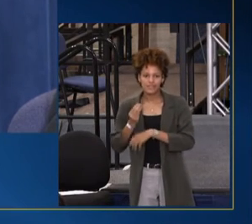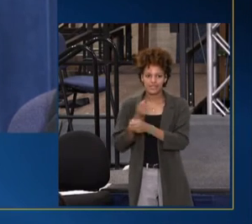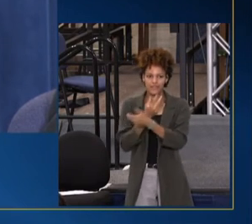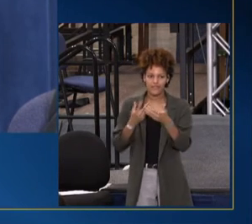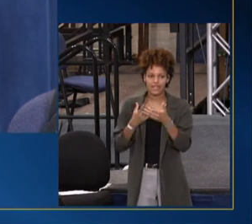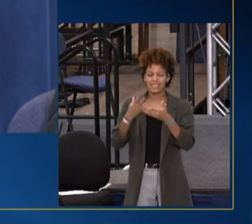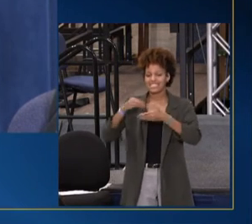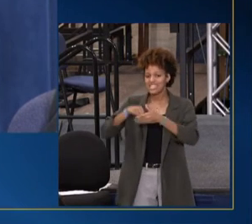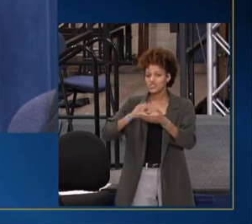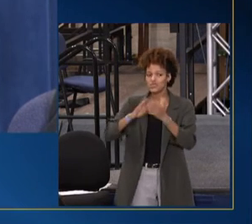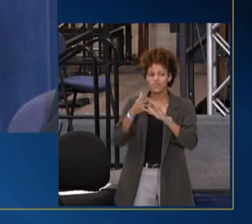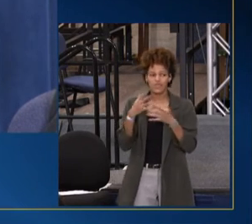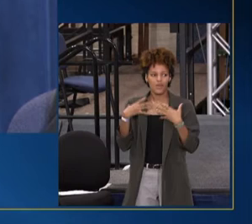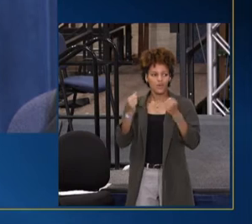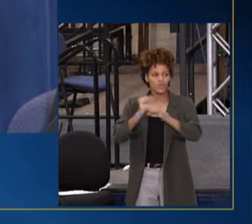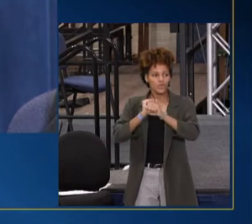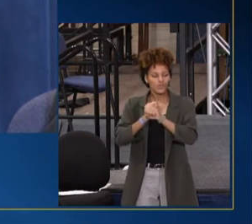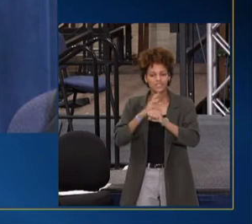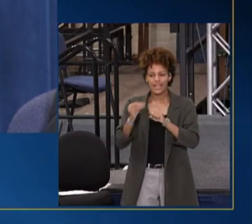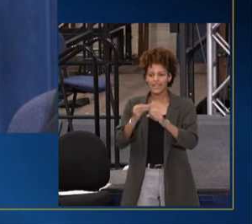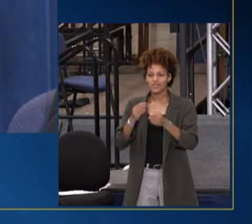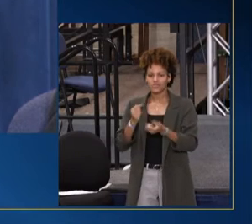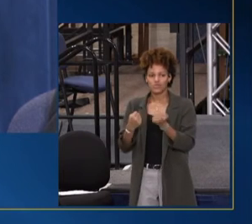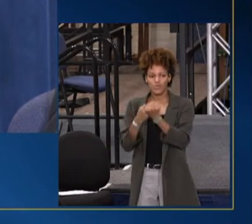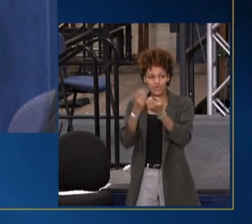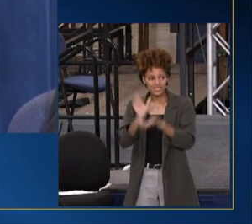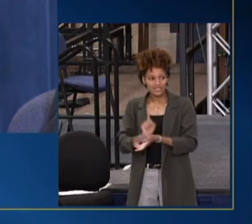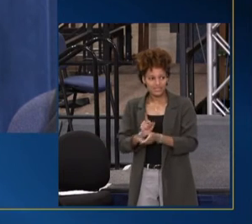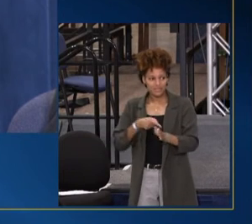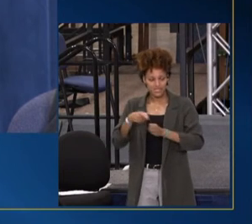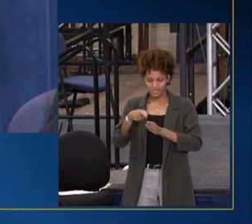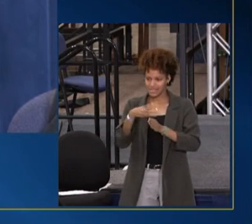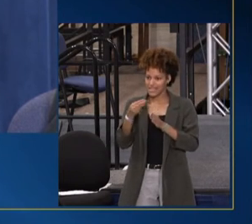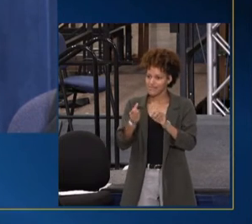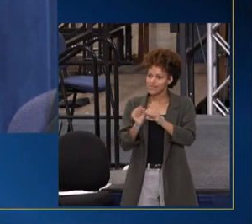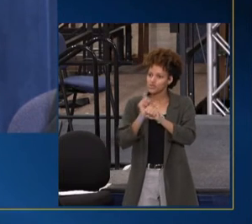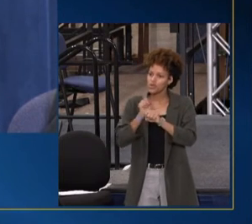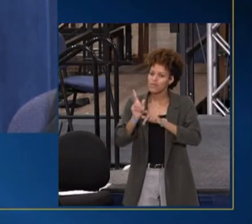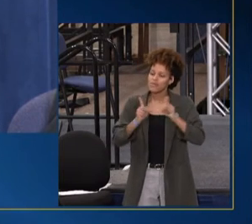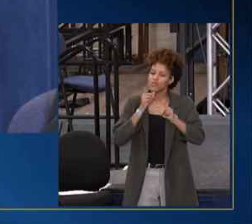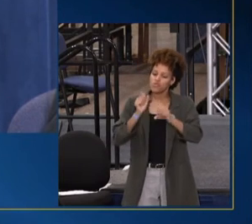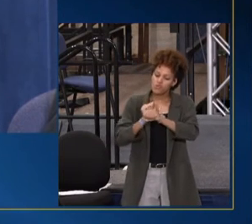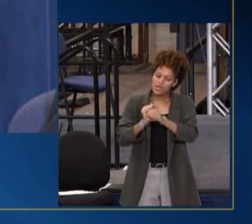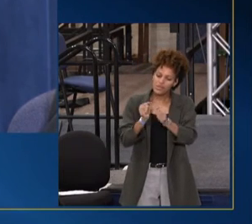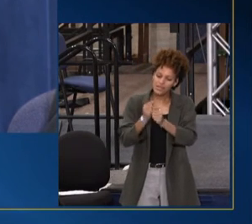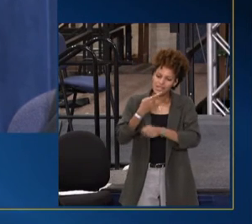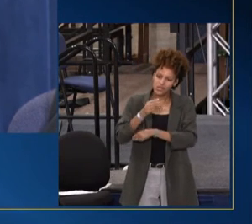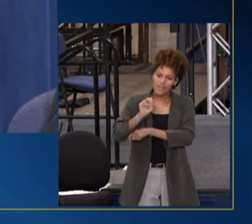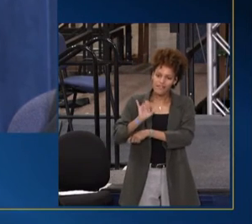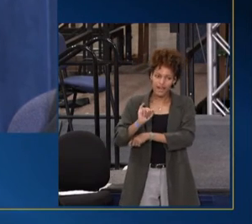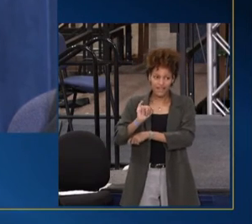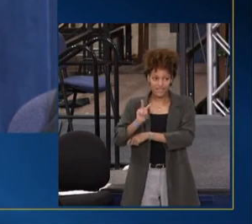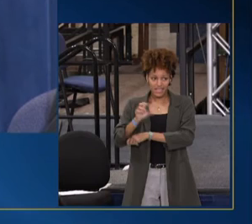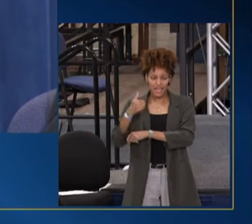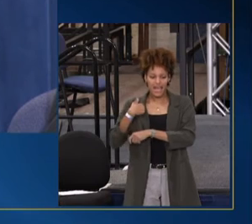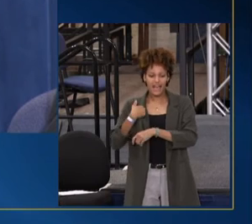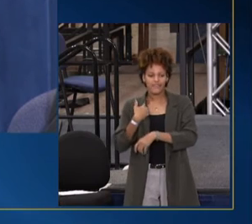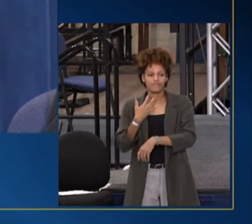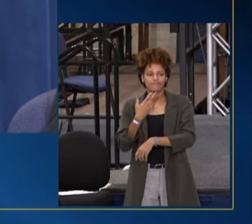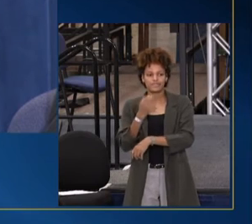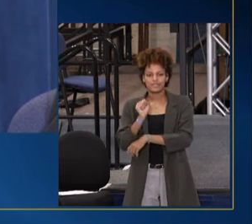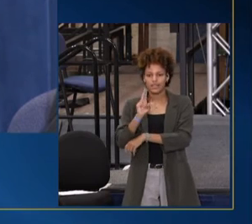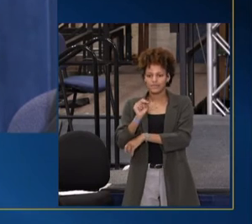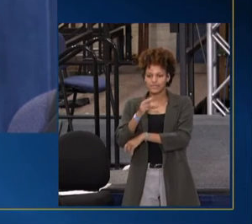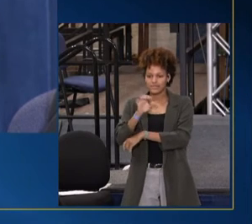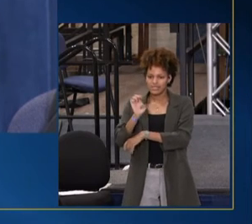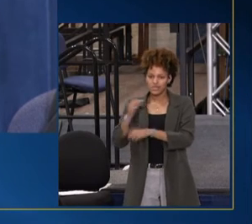health workers and peer support specialists, and increasingly working to make sure people with HIV get the substance use disorder treatment that they need, the